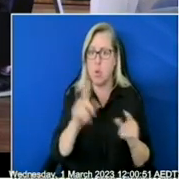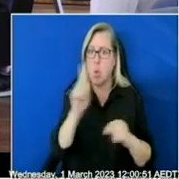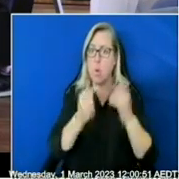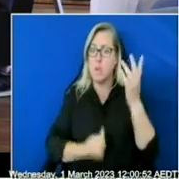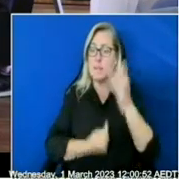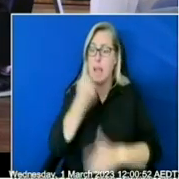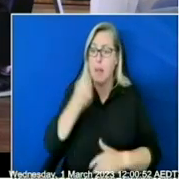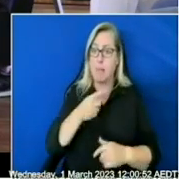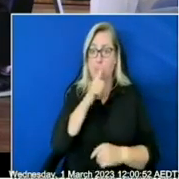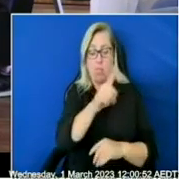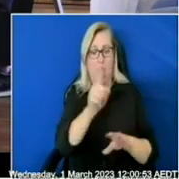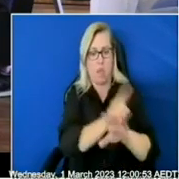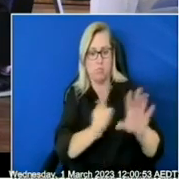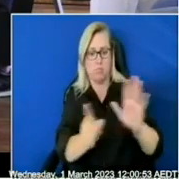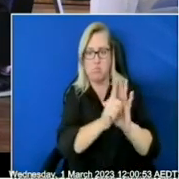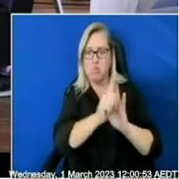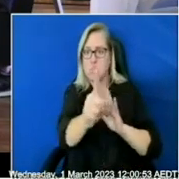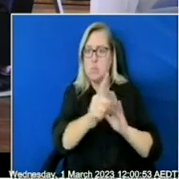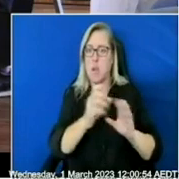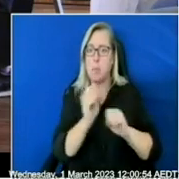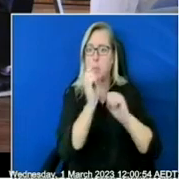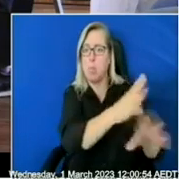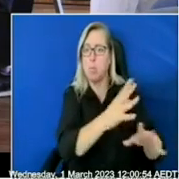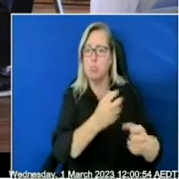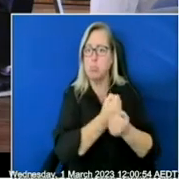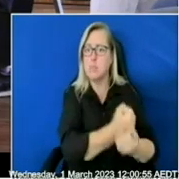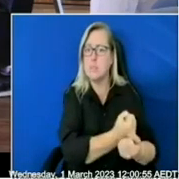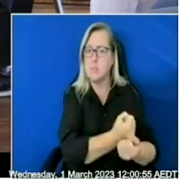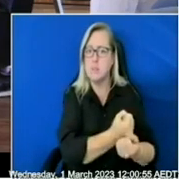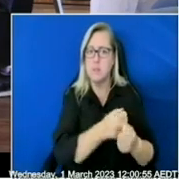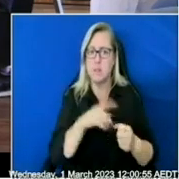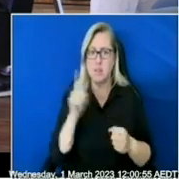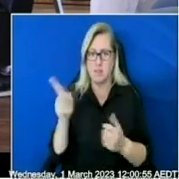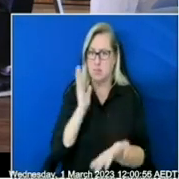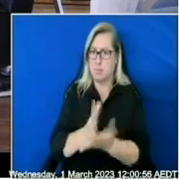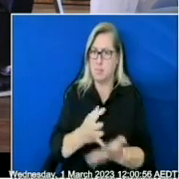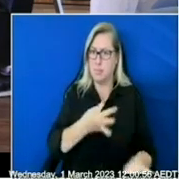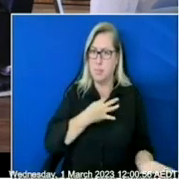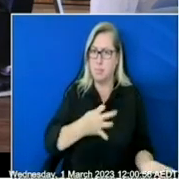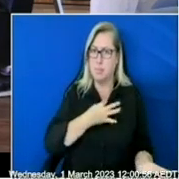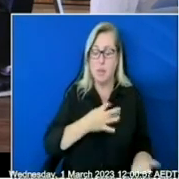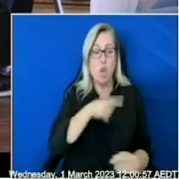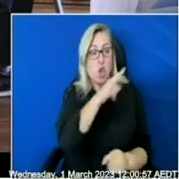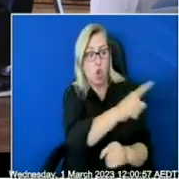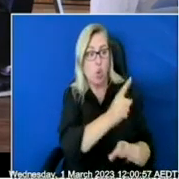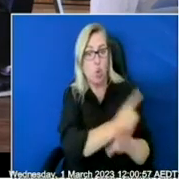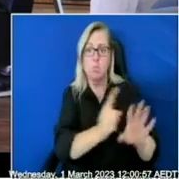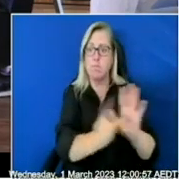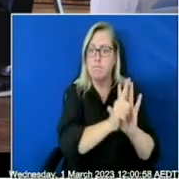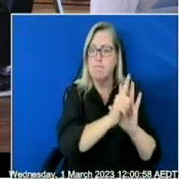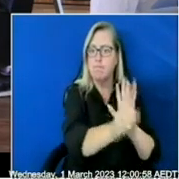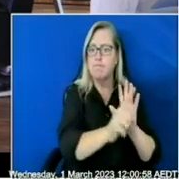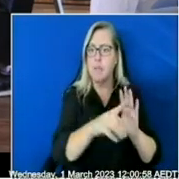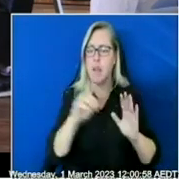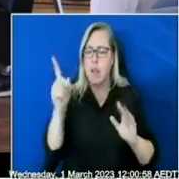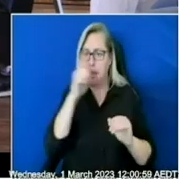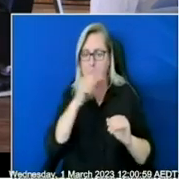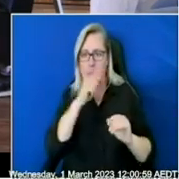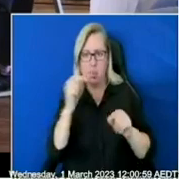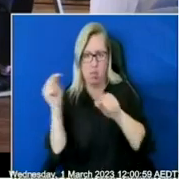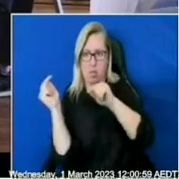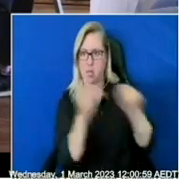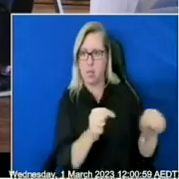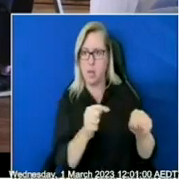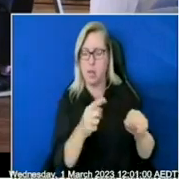I used to look after. But that's a very threatening thing, to assert your sovereignty. Exactly, and illegal. So for us, we'd be damned if we do and damned